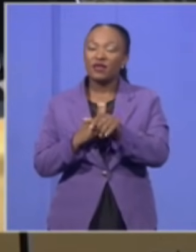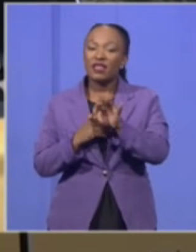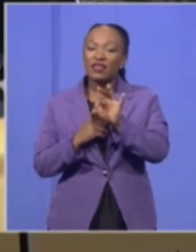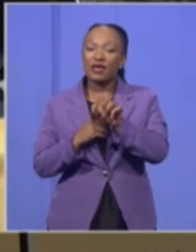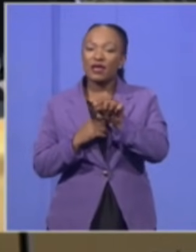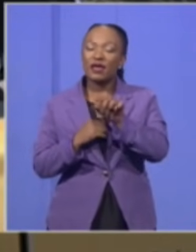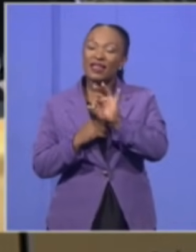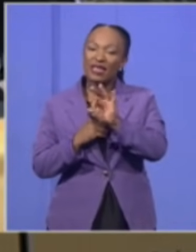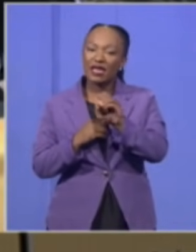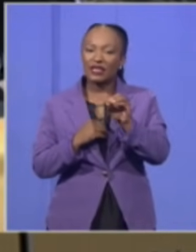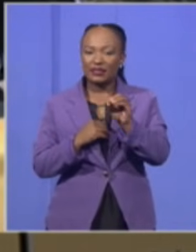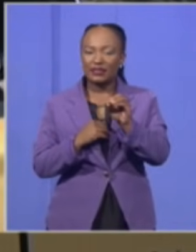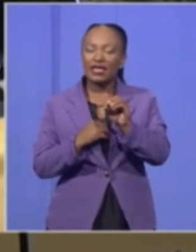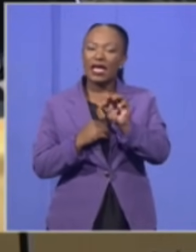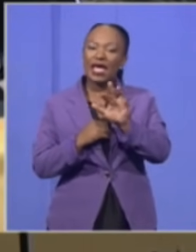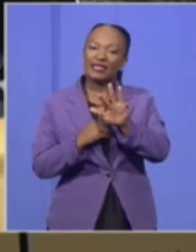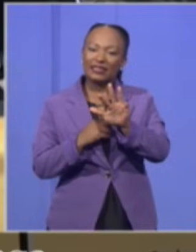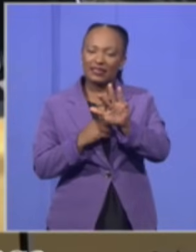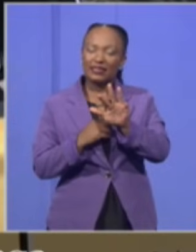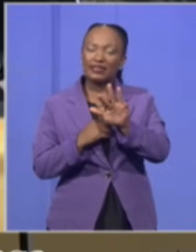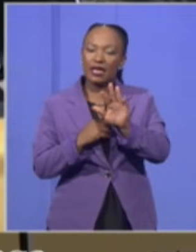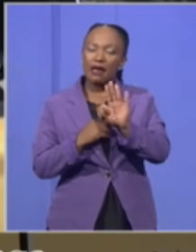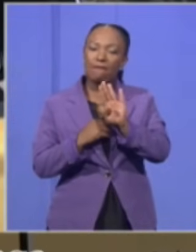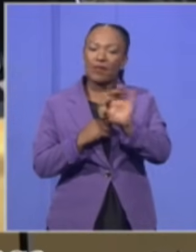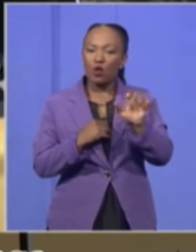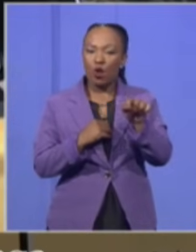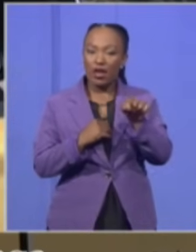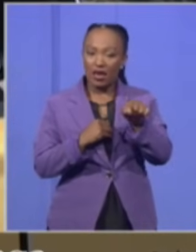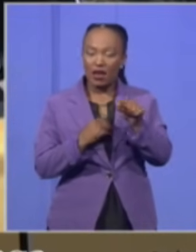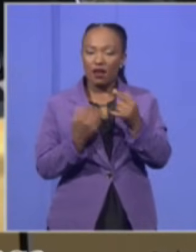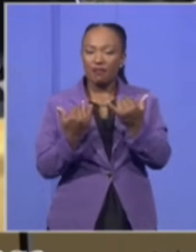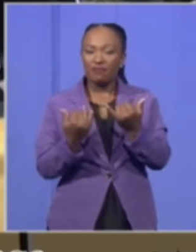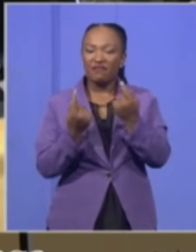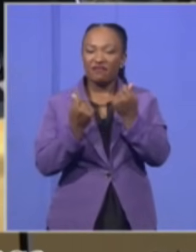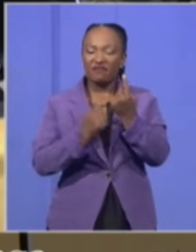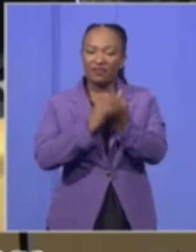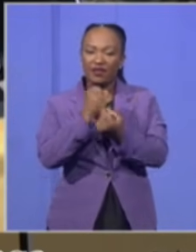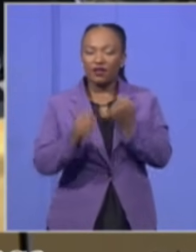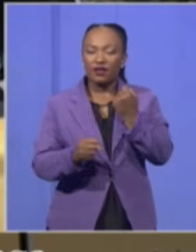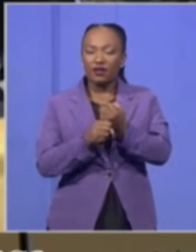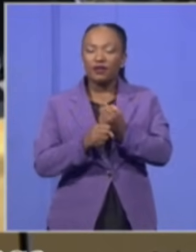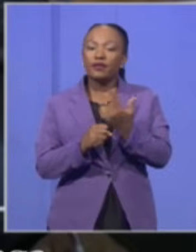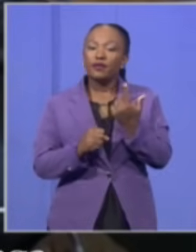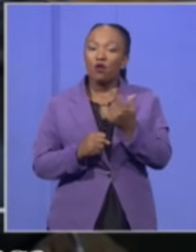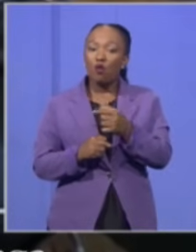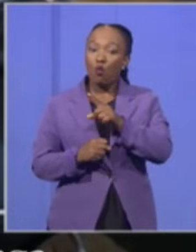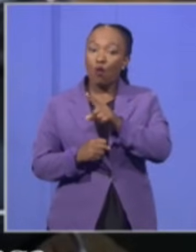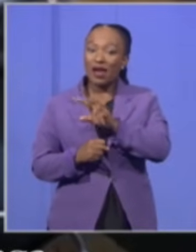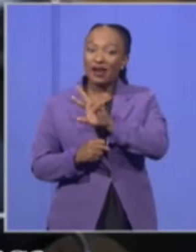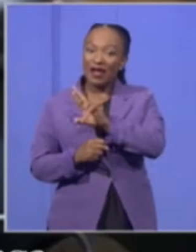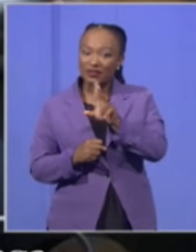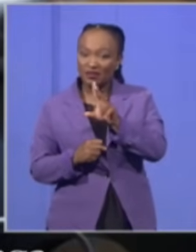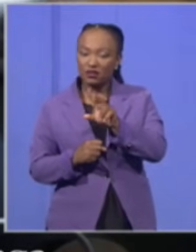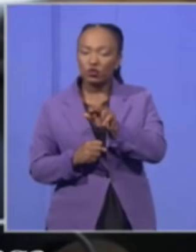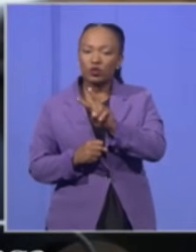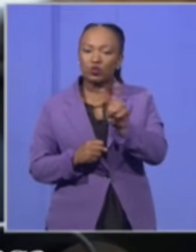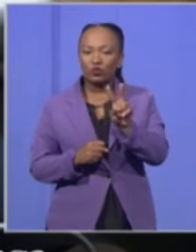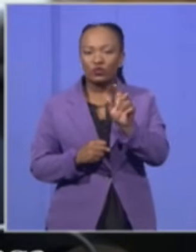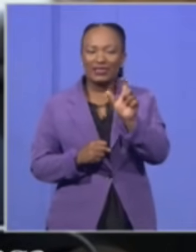389.6 billion in the current financial year. This translates to 22 cents of every rand we raise in